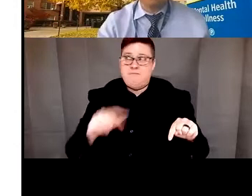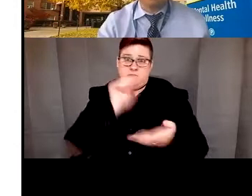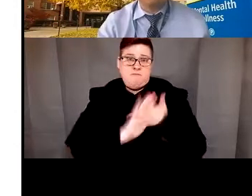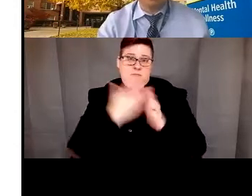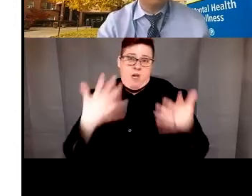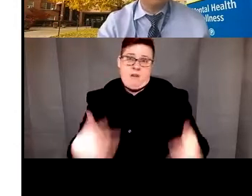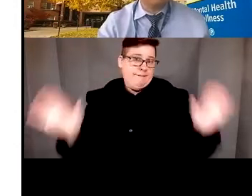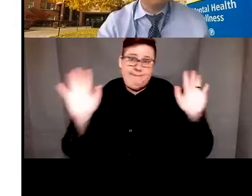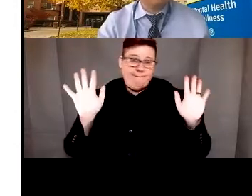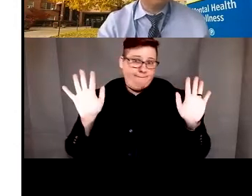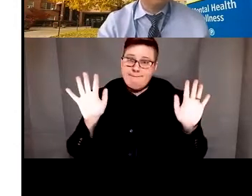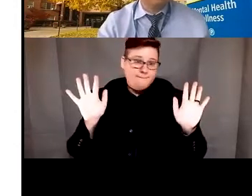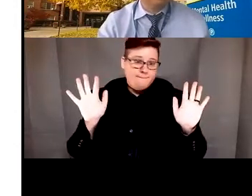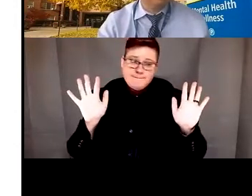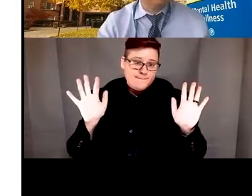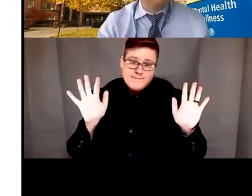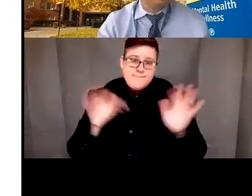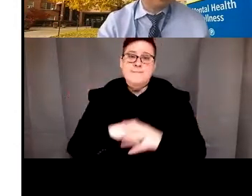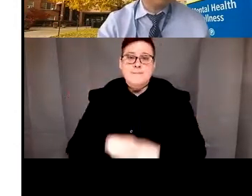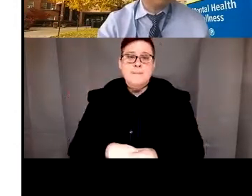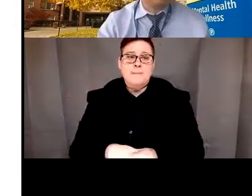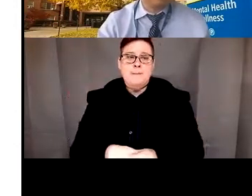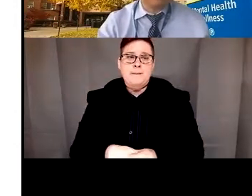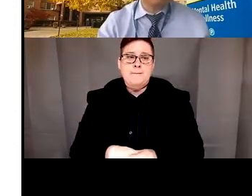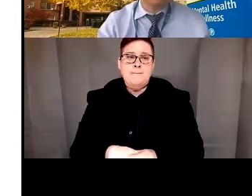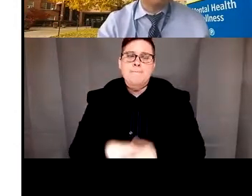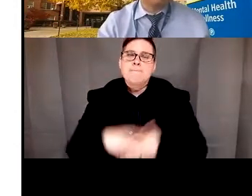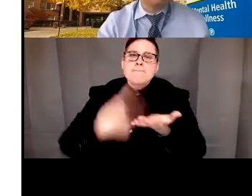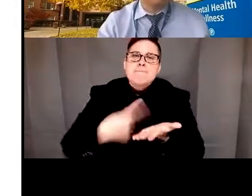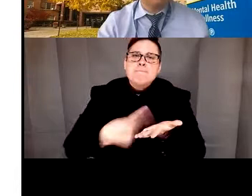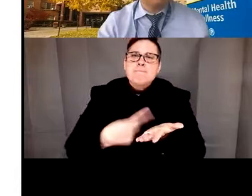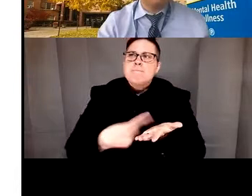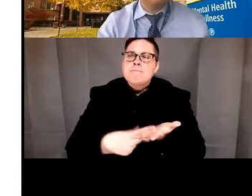of this process. This dialogue about vaccine